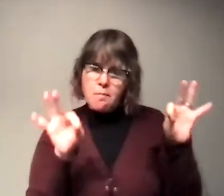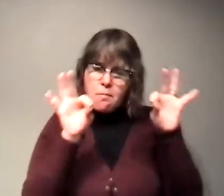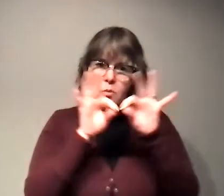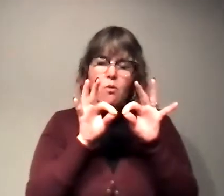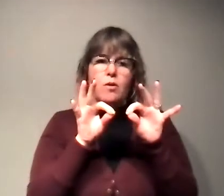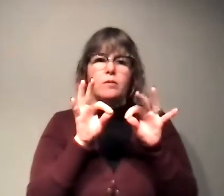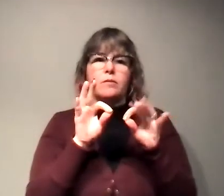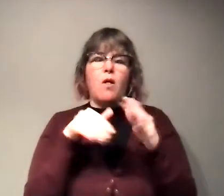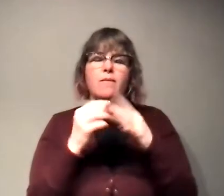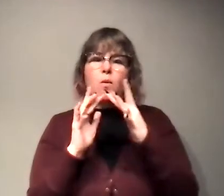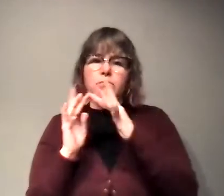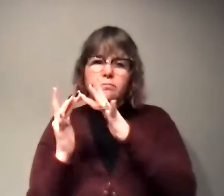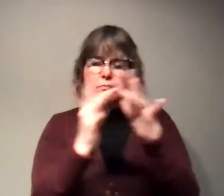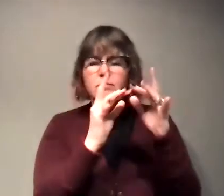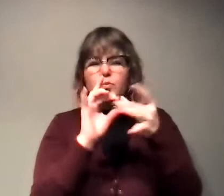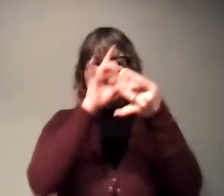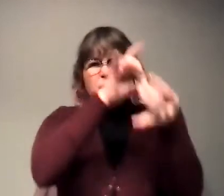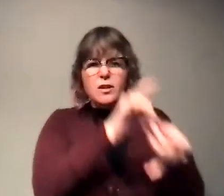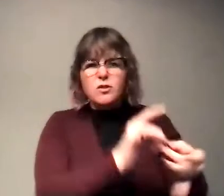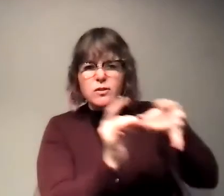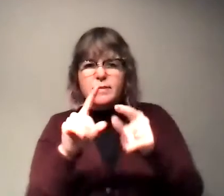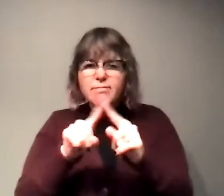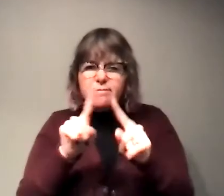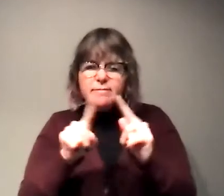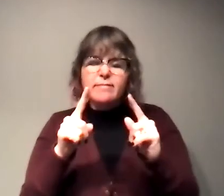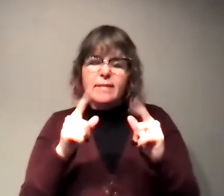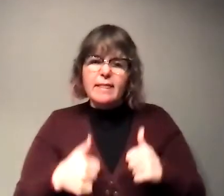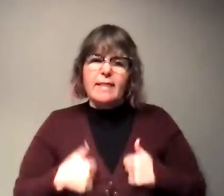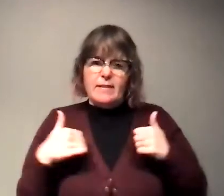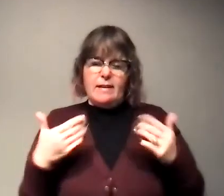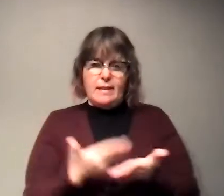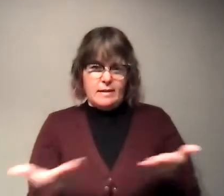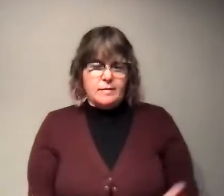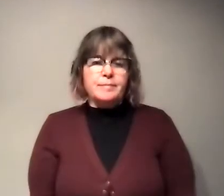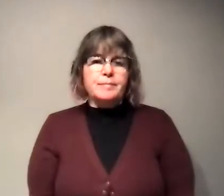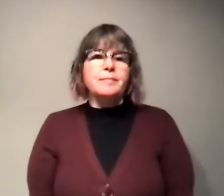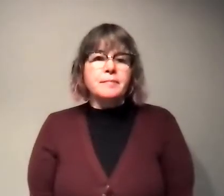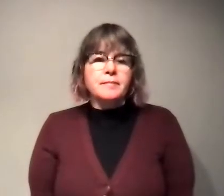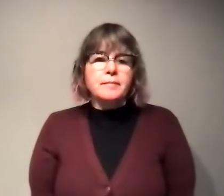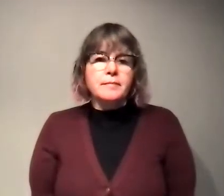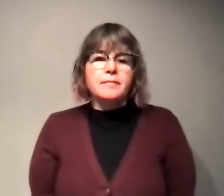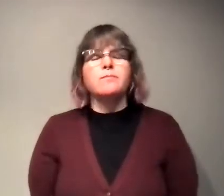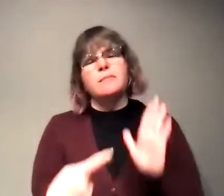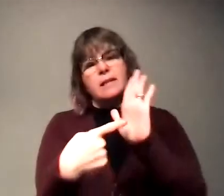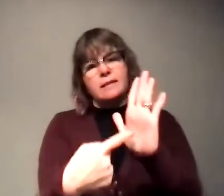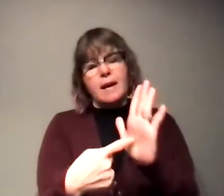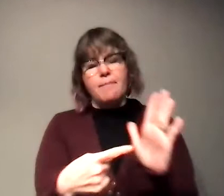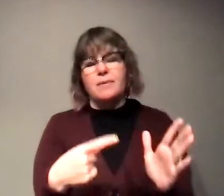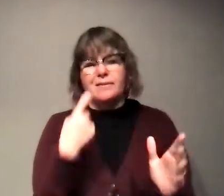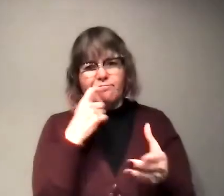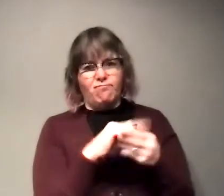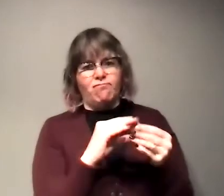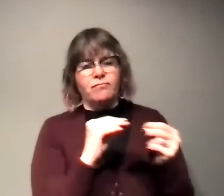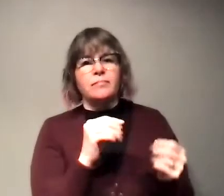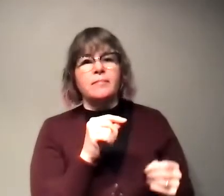of the networks of relationships between different kinds of organisms. And so, for example, in the story I was just